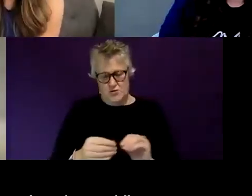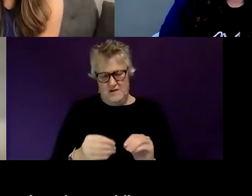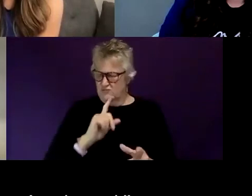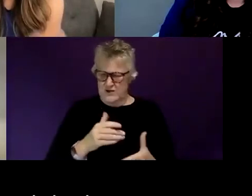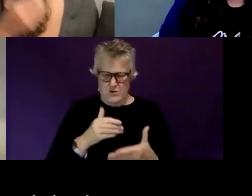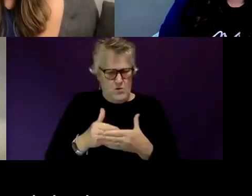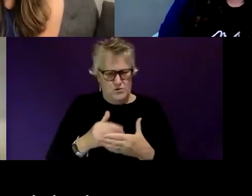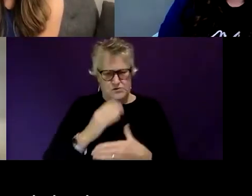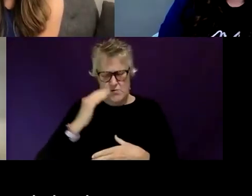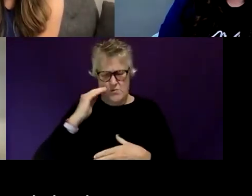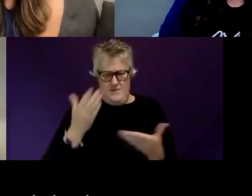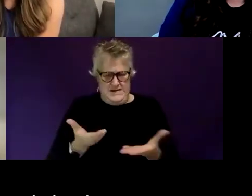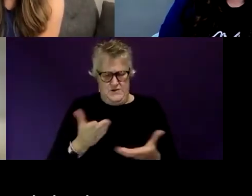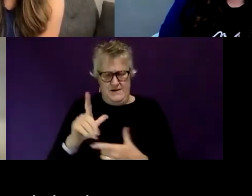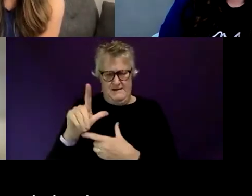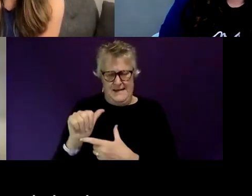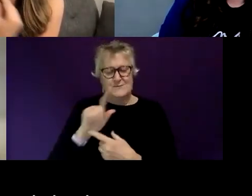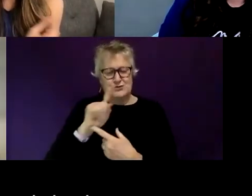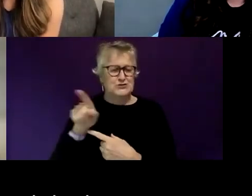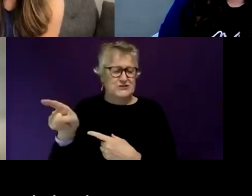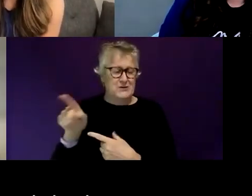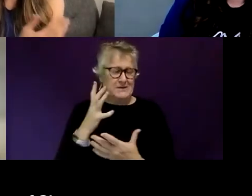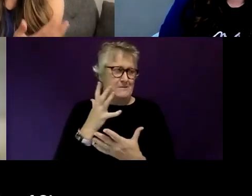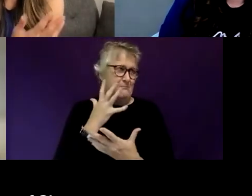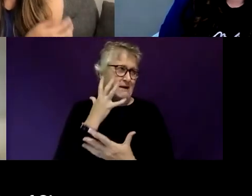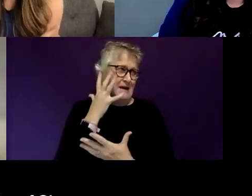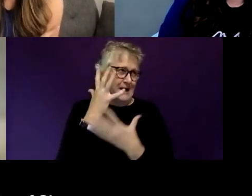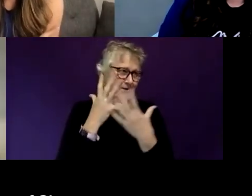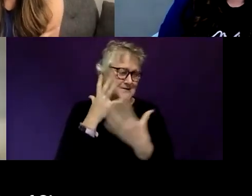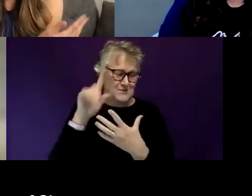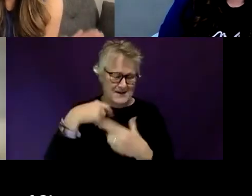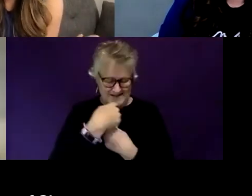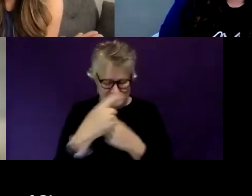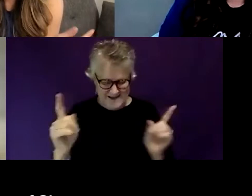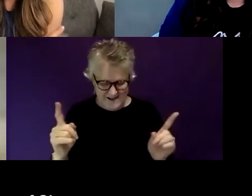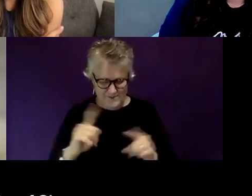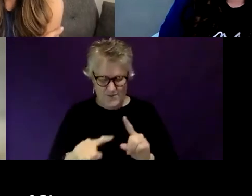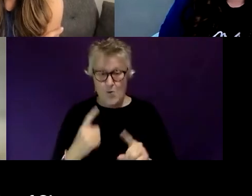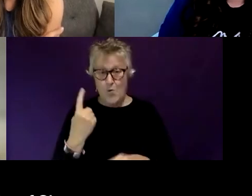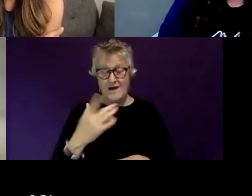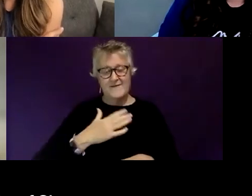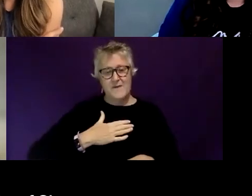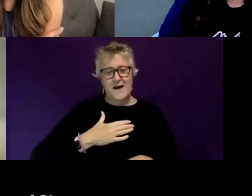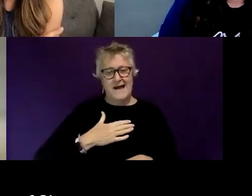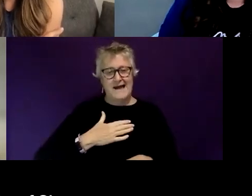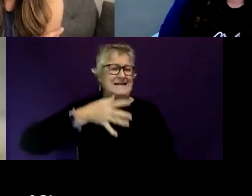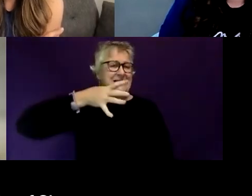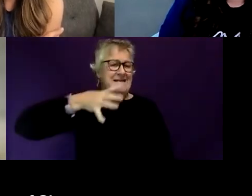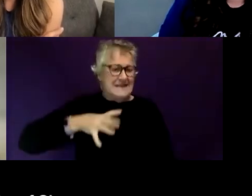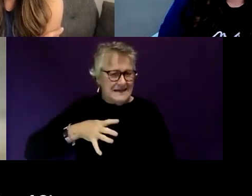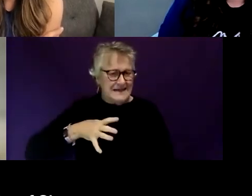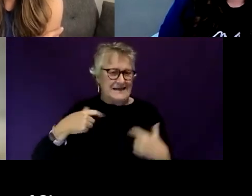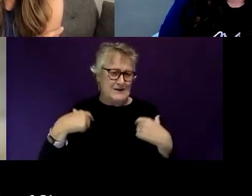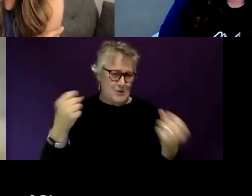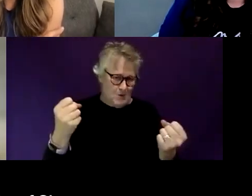Angeles. And I'm sure she'll be super embarrassed when I say this, but one of my sheroes that I would love to talk about